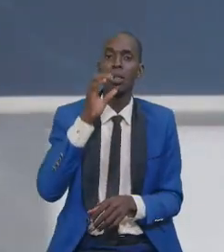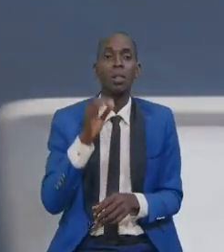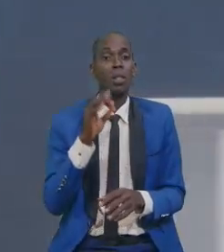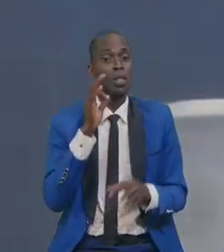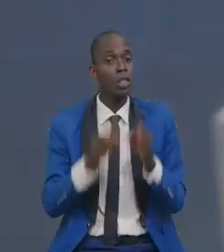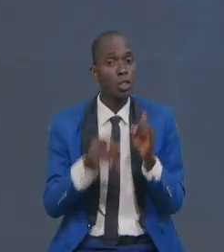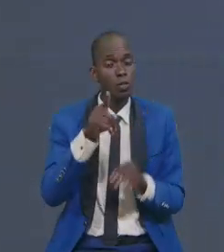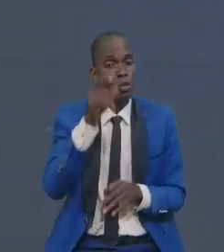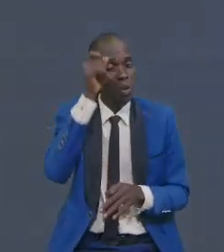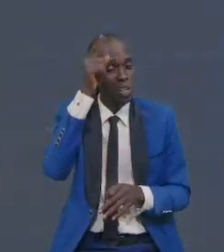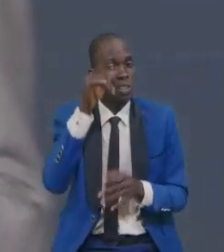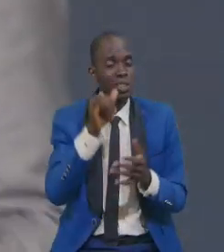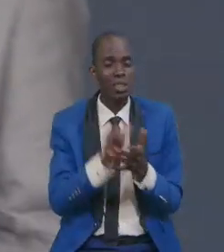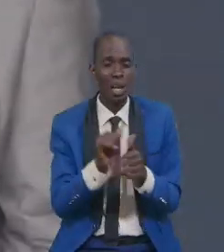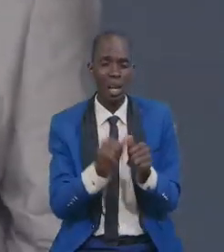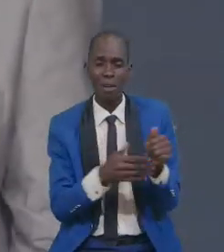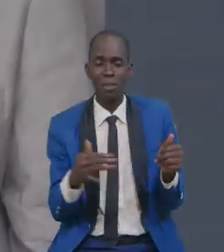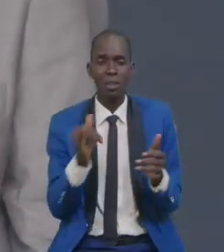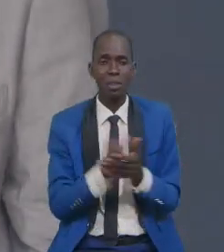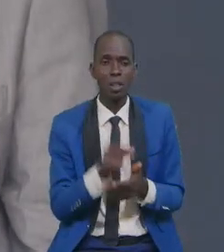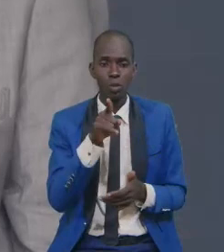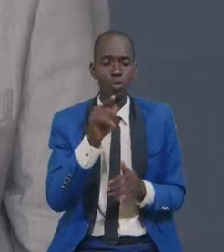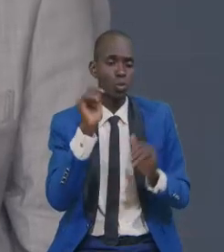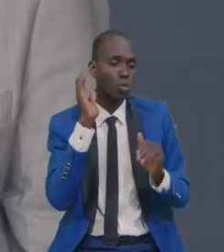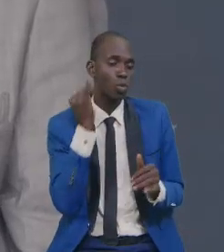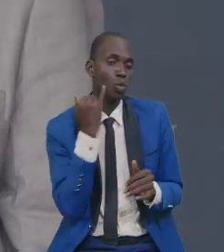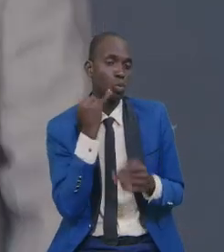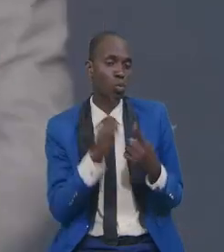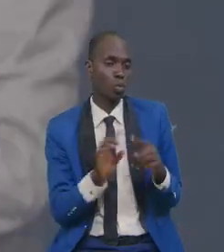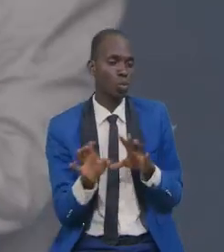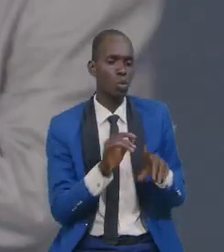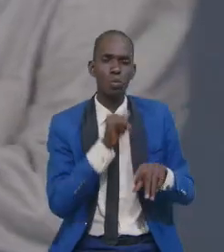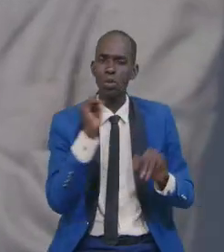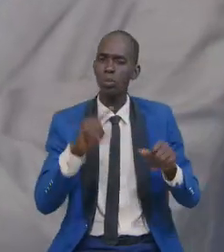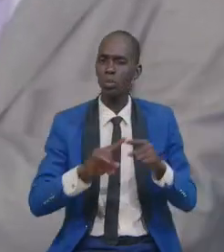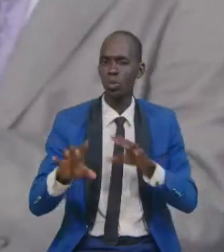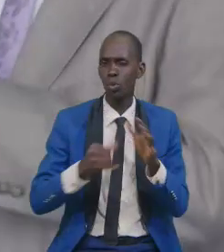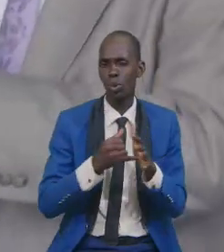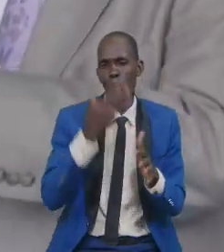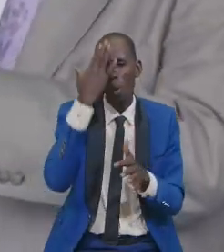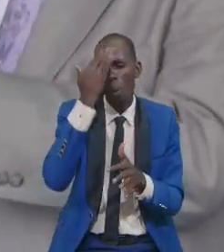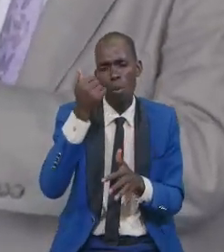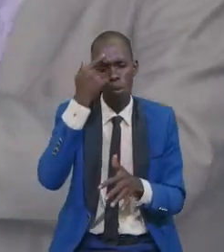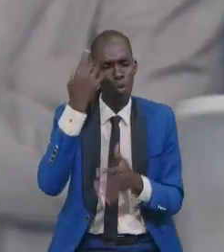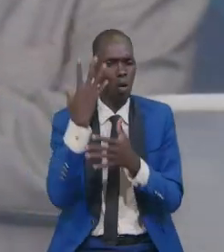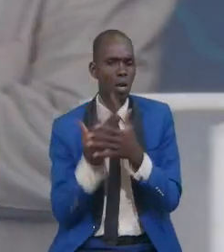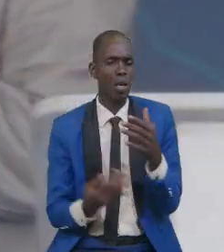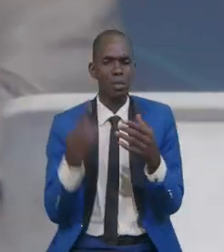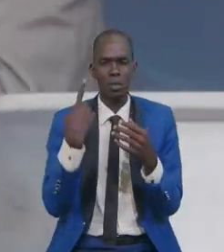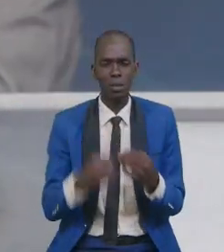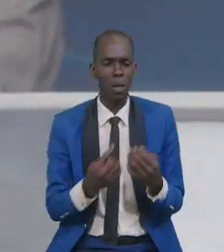done, I couldn't do because I lack the power of the Holy Ghost. The boldness, the energy,